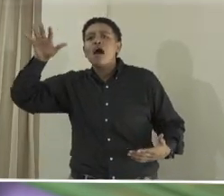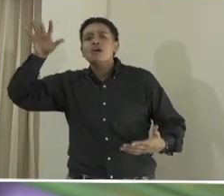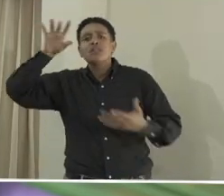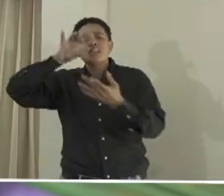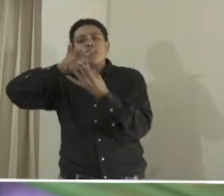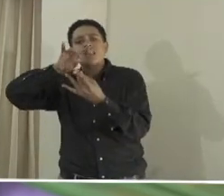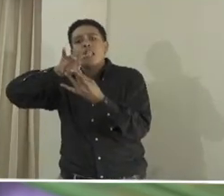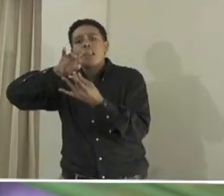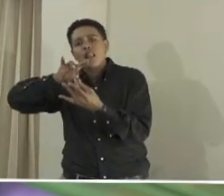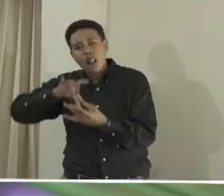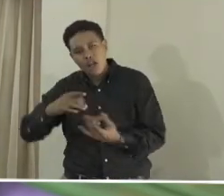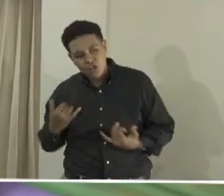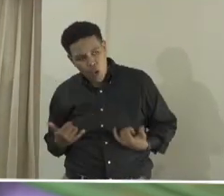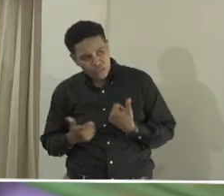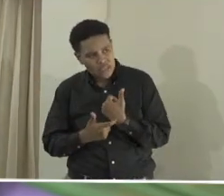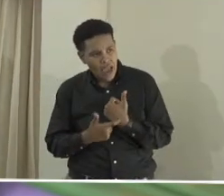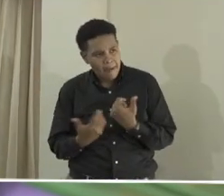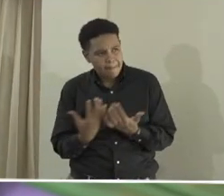manservant.